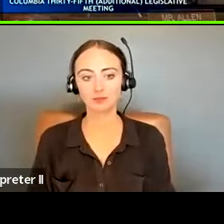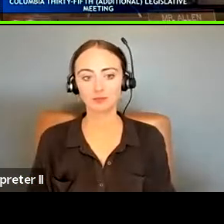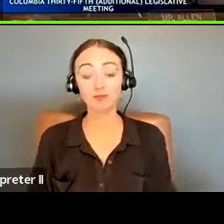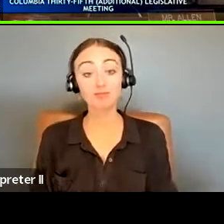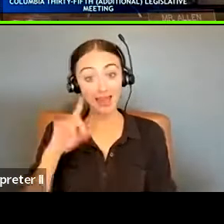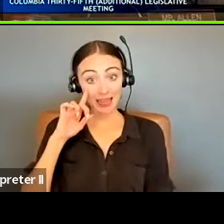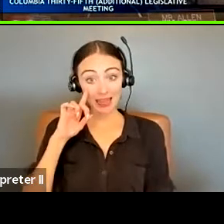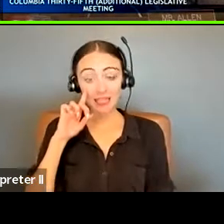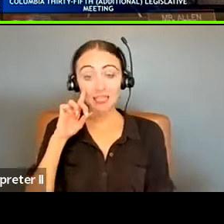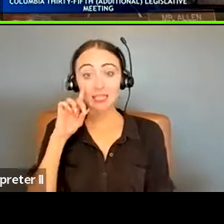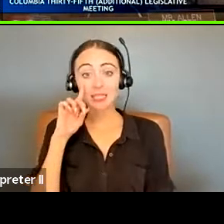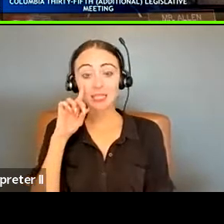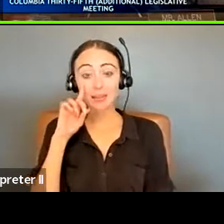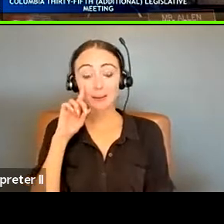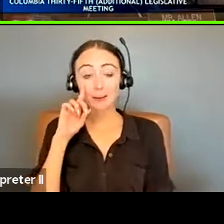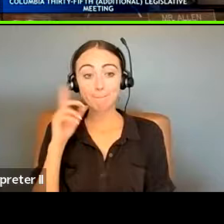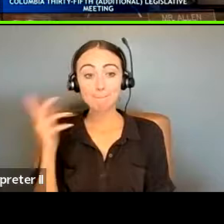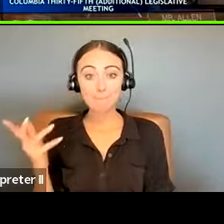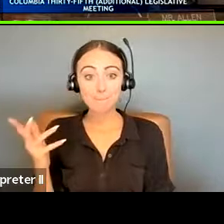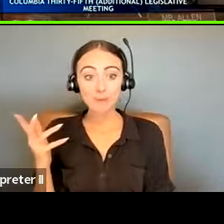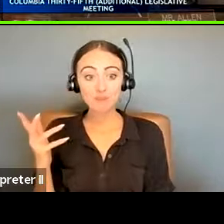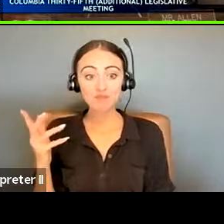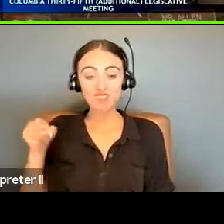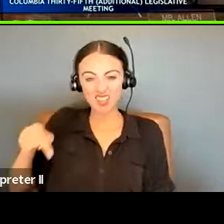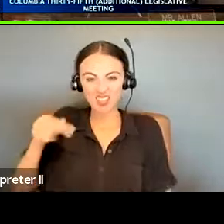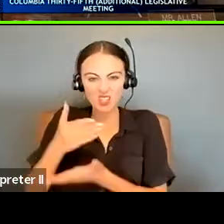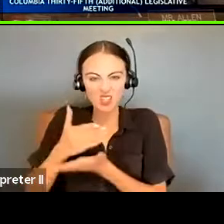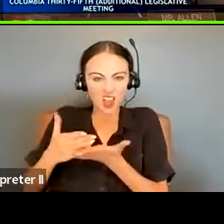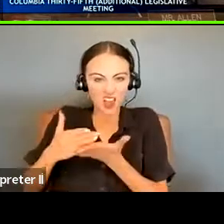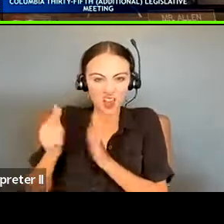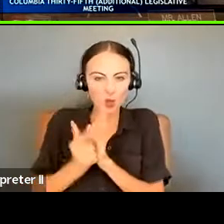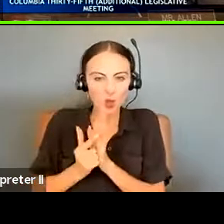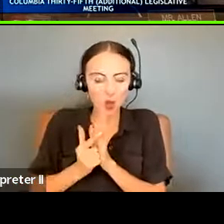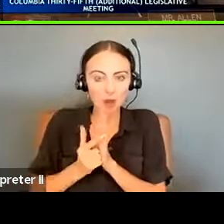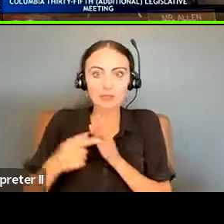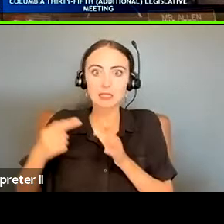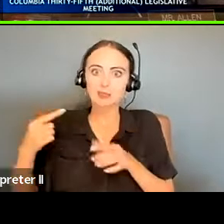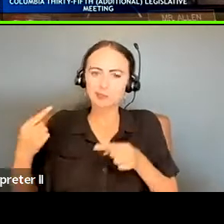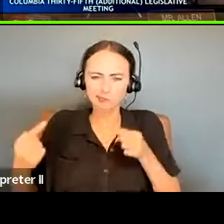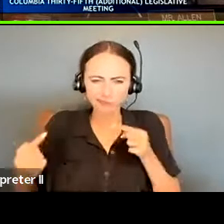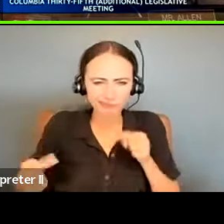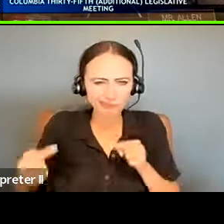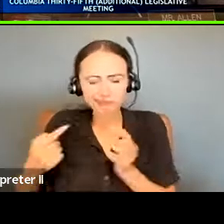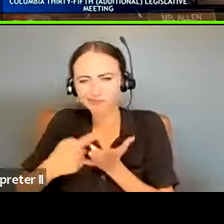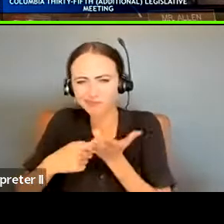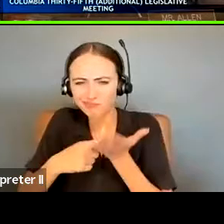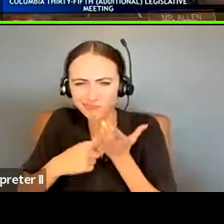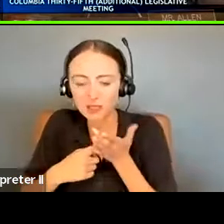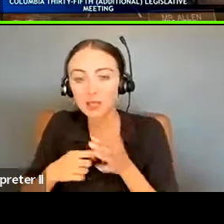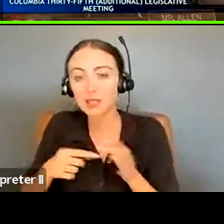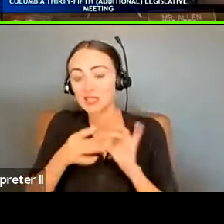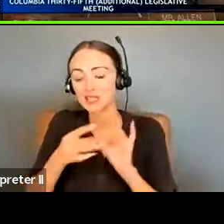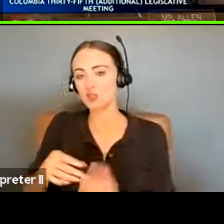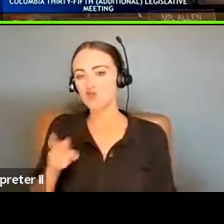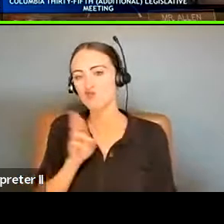I think that the section of the law that's probably getting the most debate, obviously about right on red,